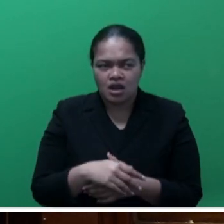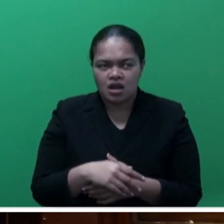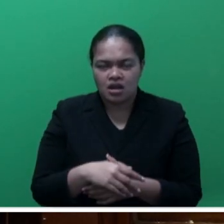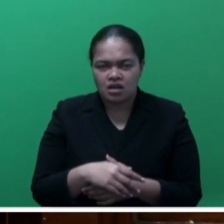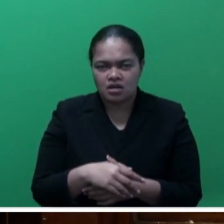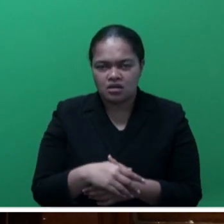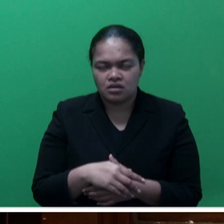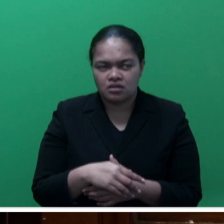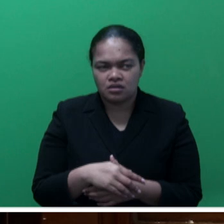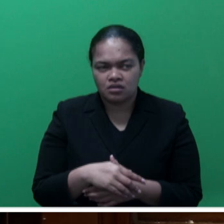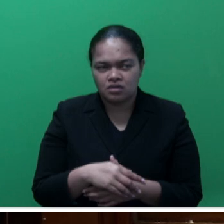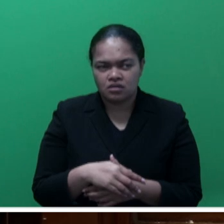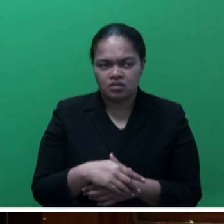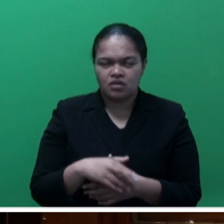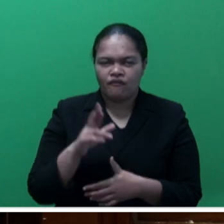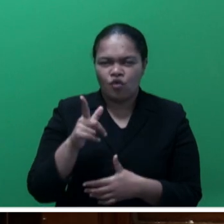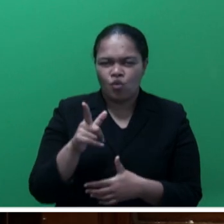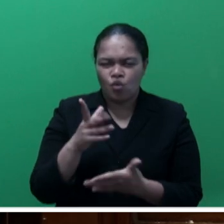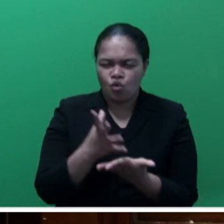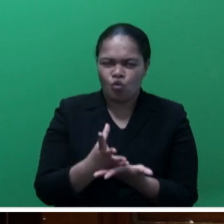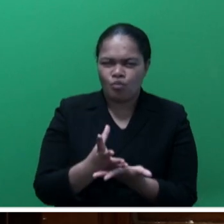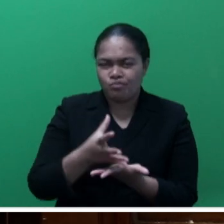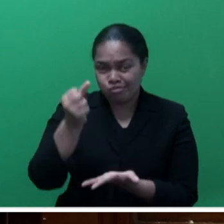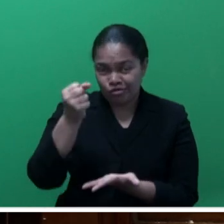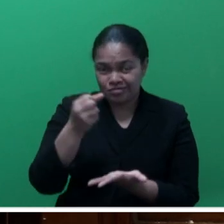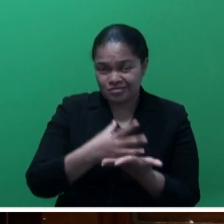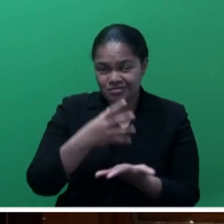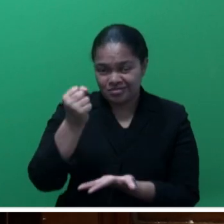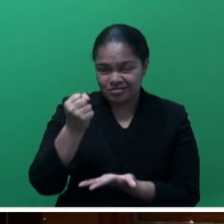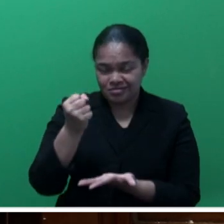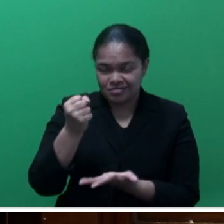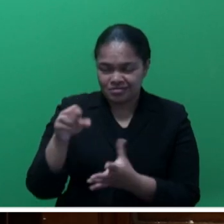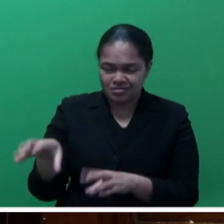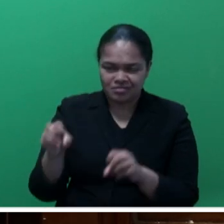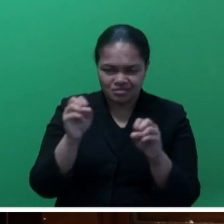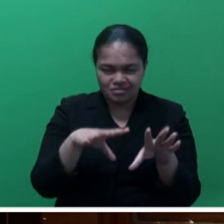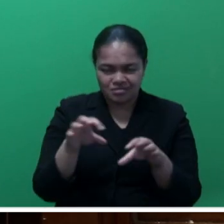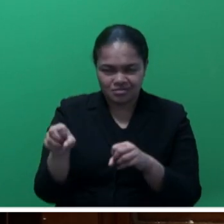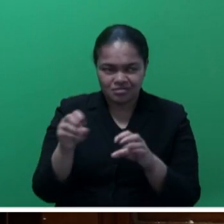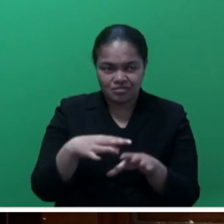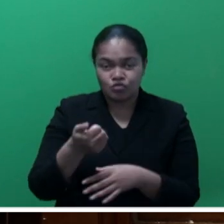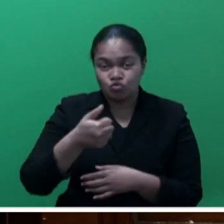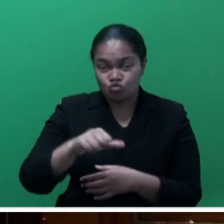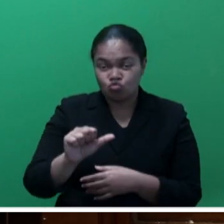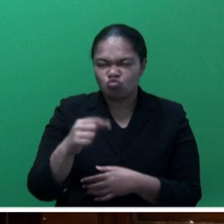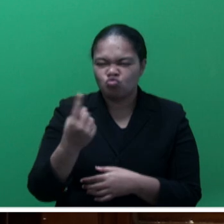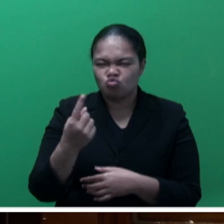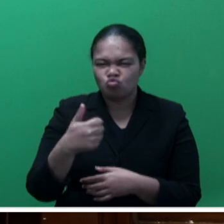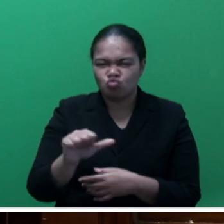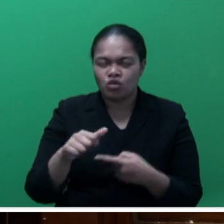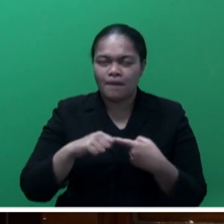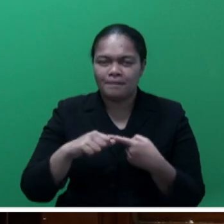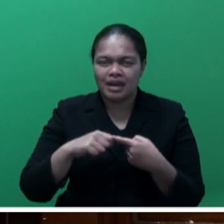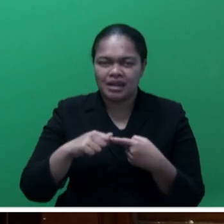deposits for bottlers and those that use plastic